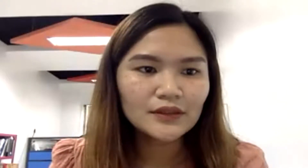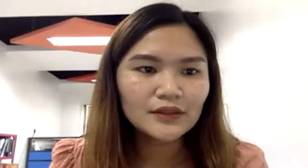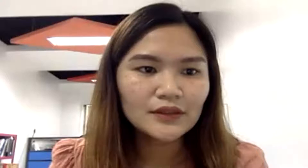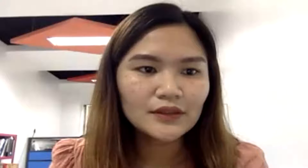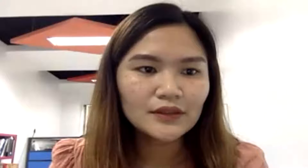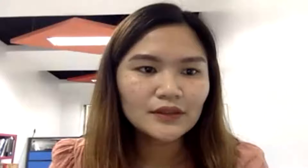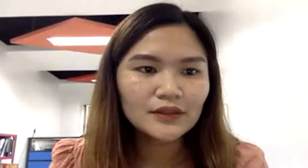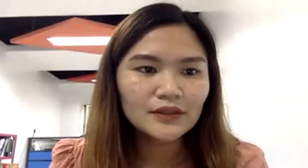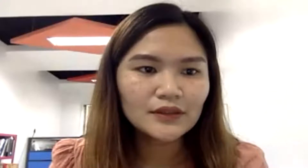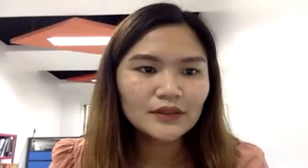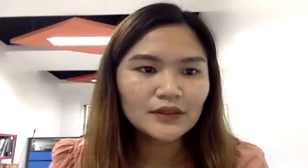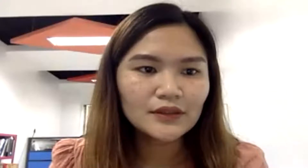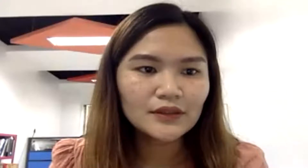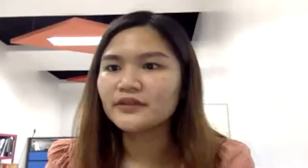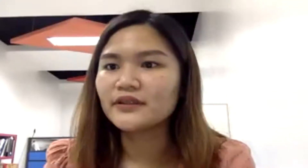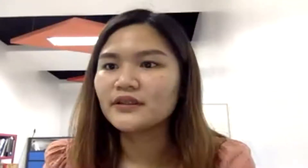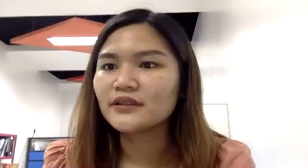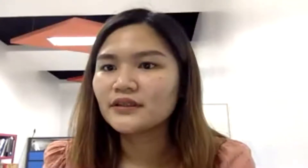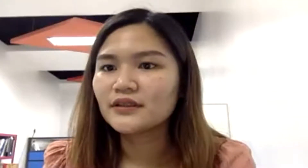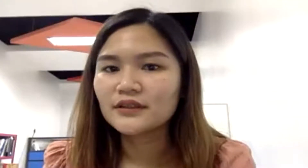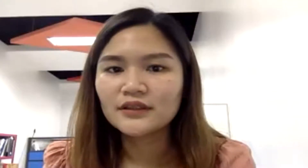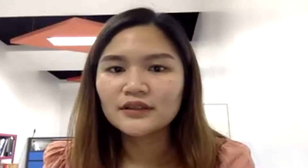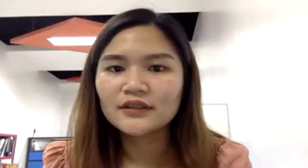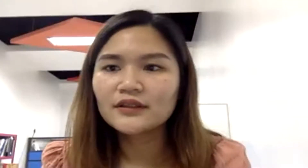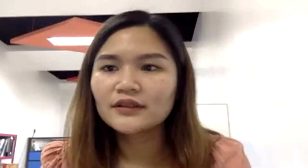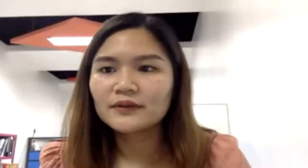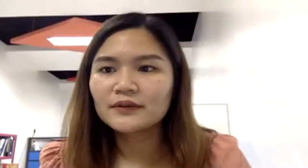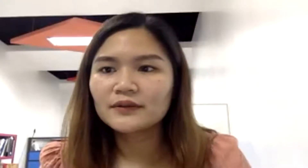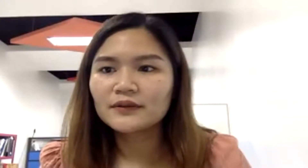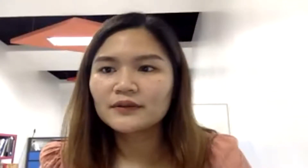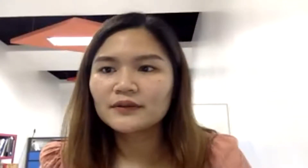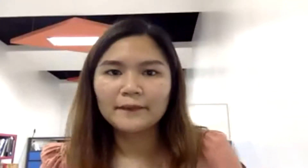So what do you expect in a 21st century library?